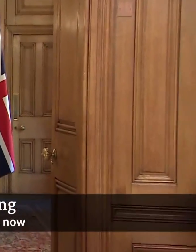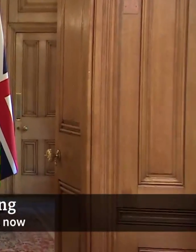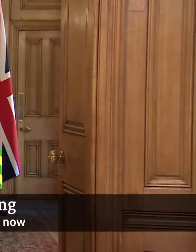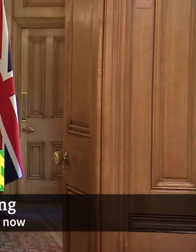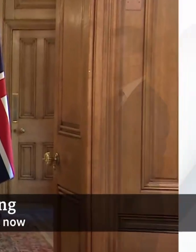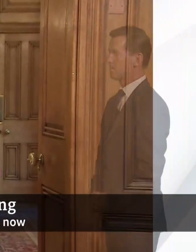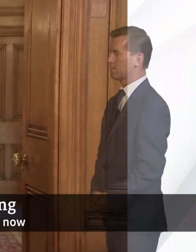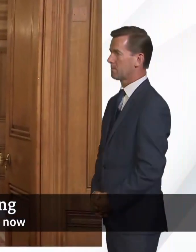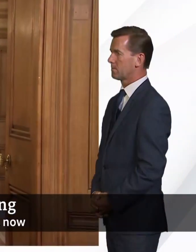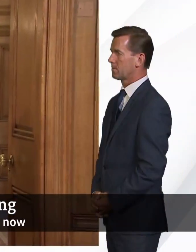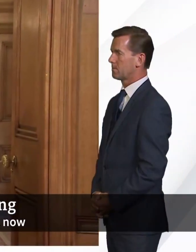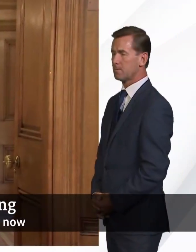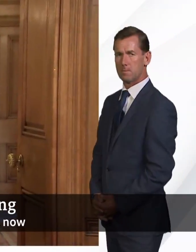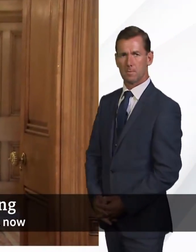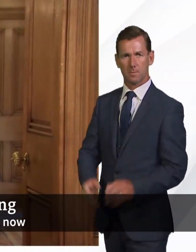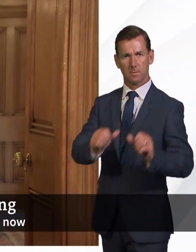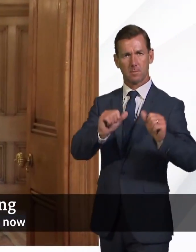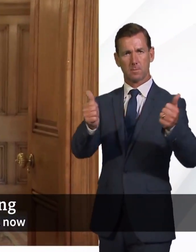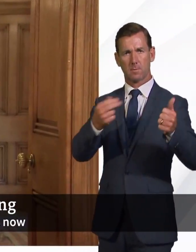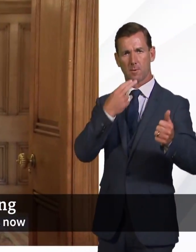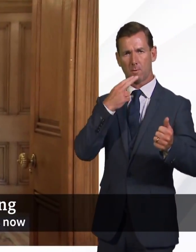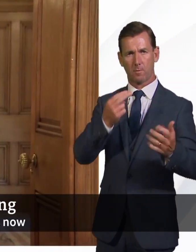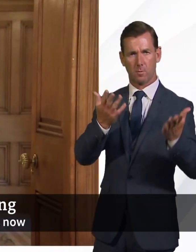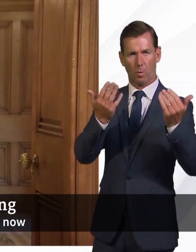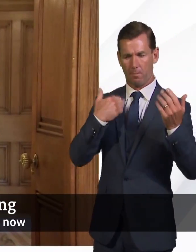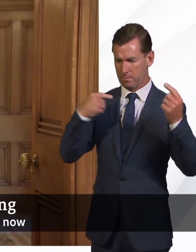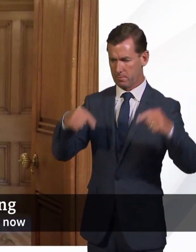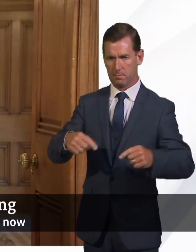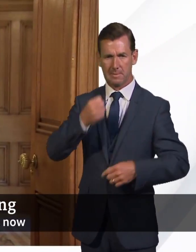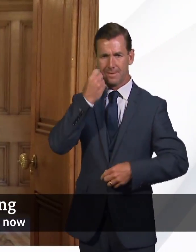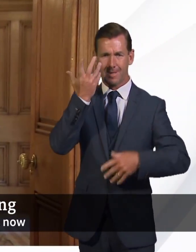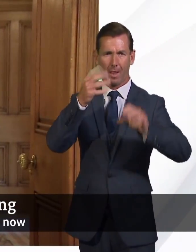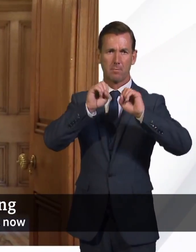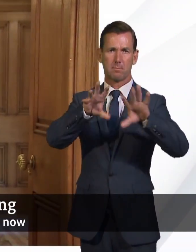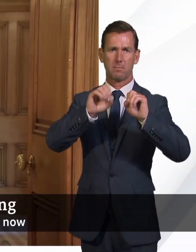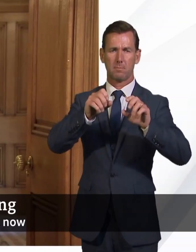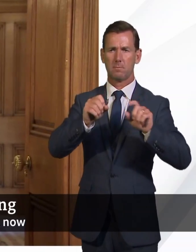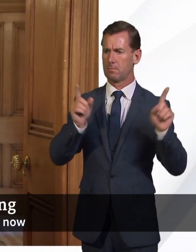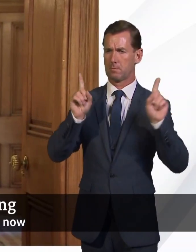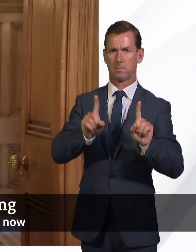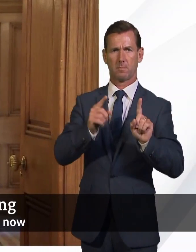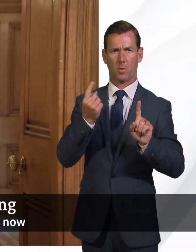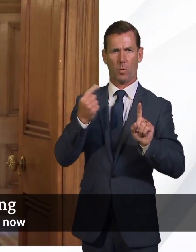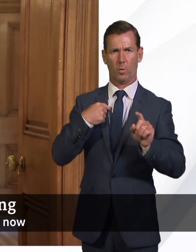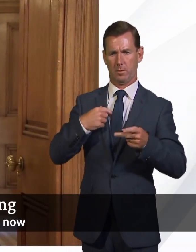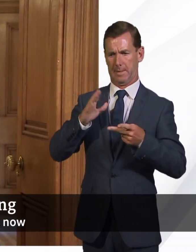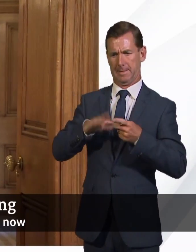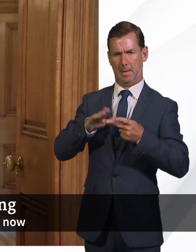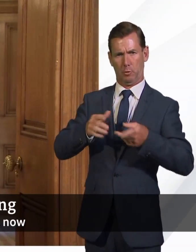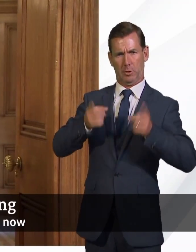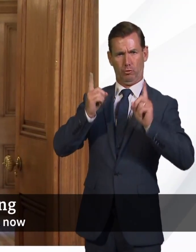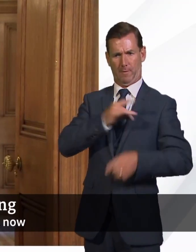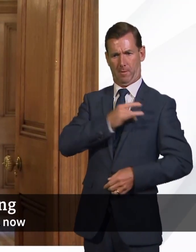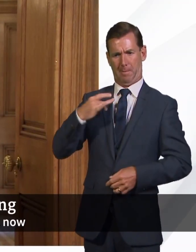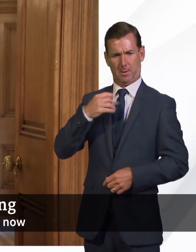Good afternoon and welcome to Downing Street for the daily coronavirus briefing. I'm joined by the Deputy Chief Medical Officer, Jenny